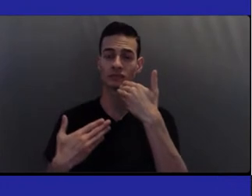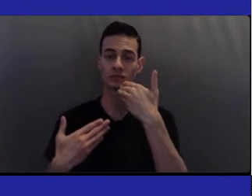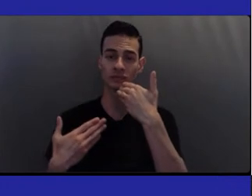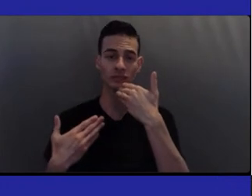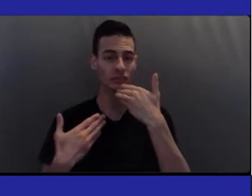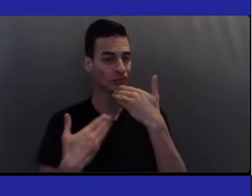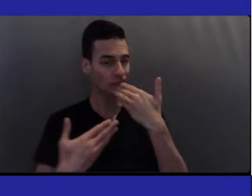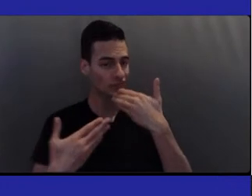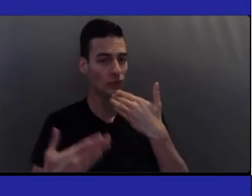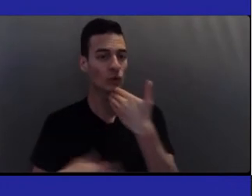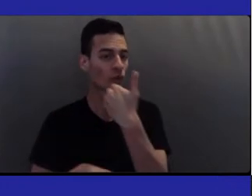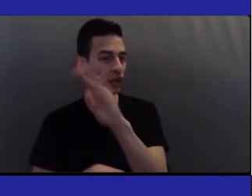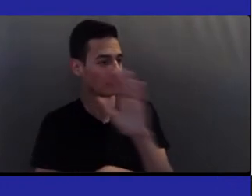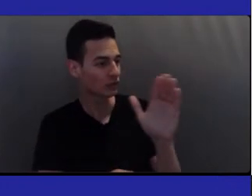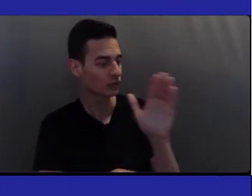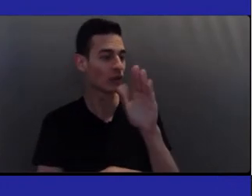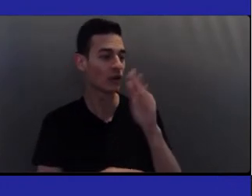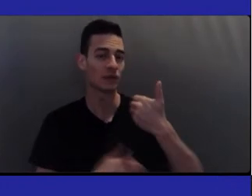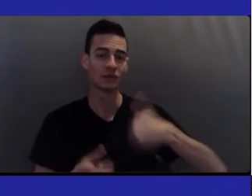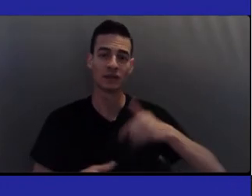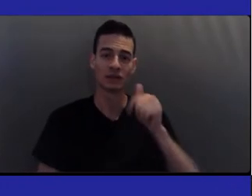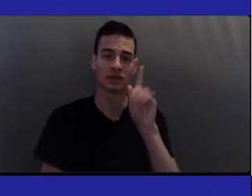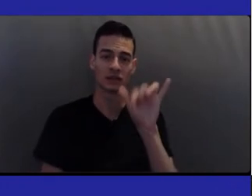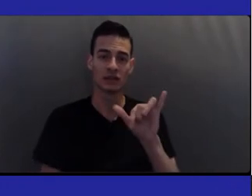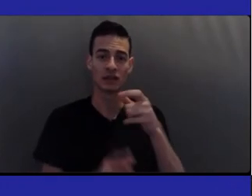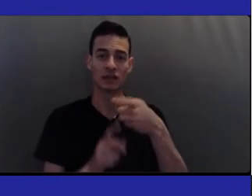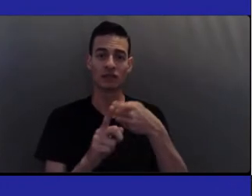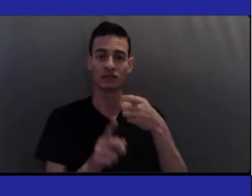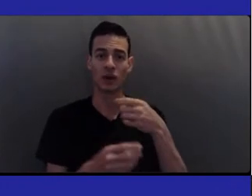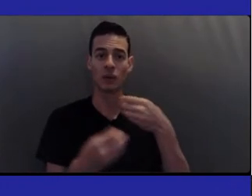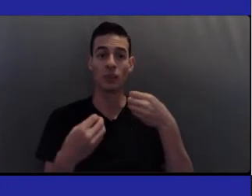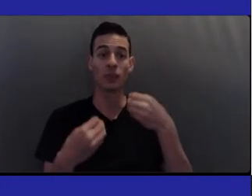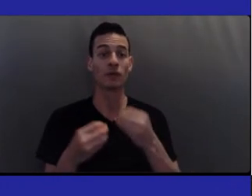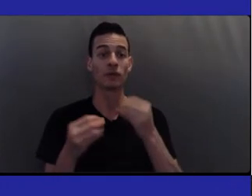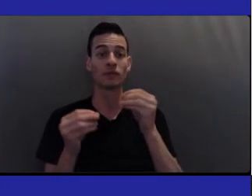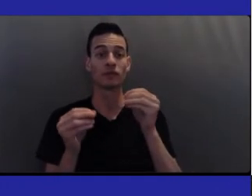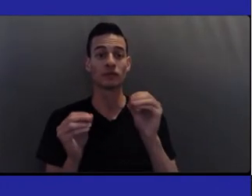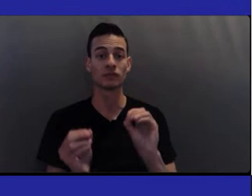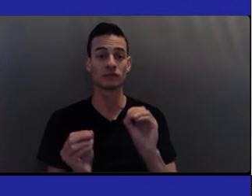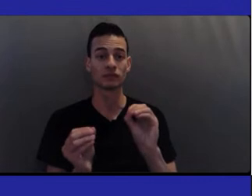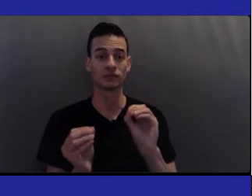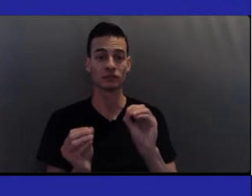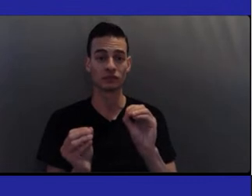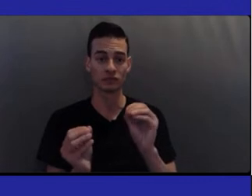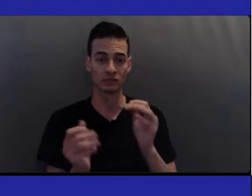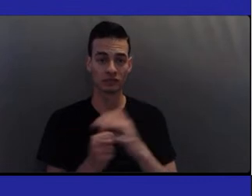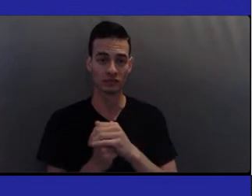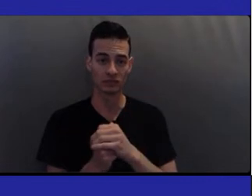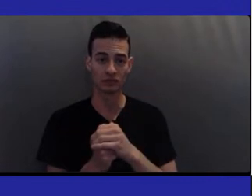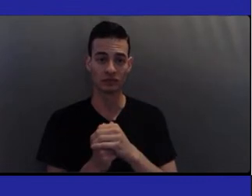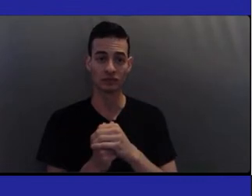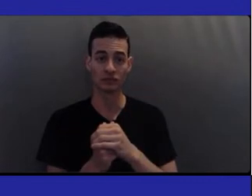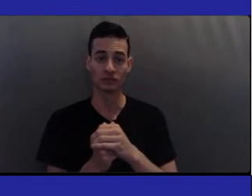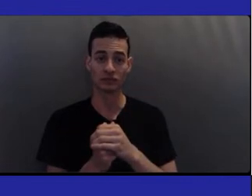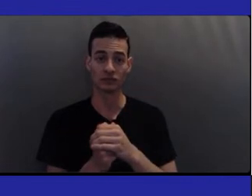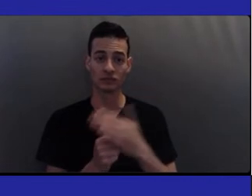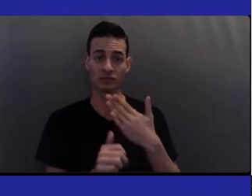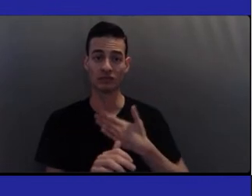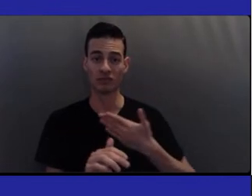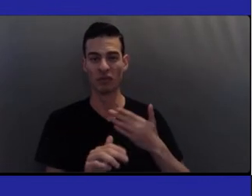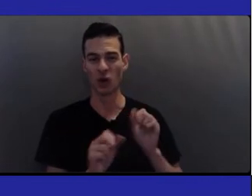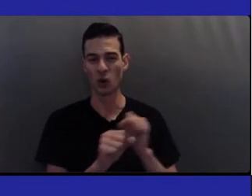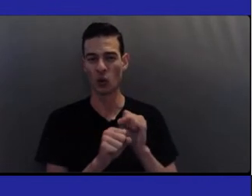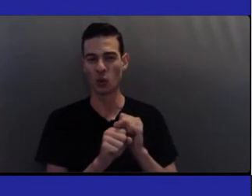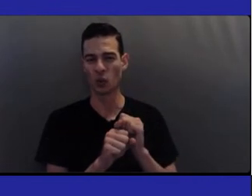Dr. Katz. I'm Manny Sias from the Office of OLFD, accompanied by my colleague, Menji Yendar. A little bit on the background relative to this